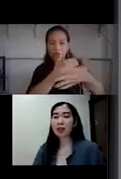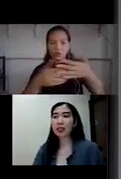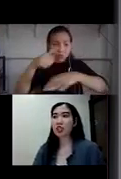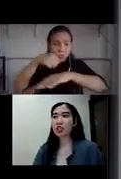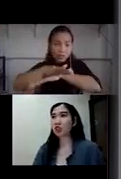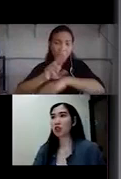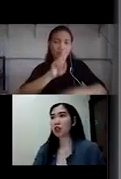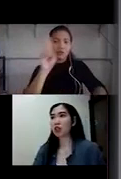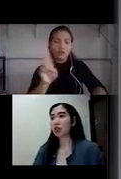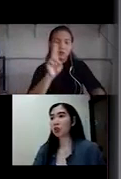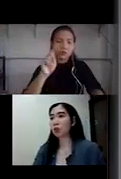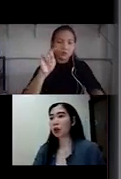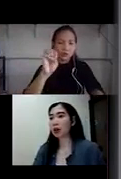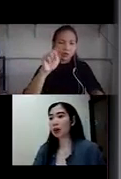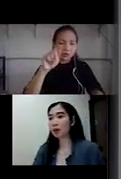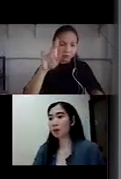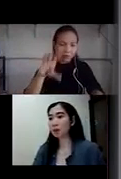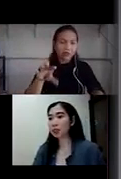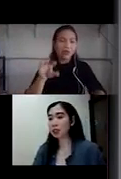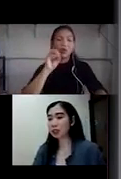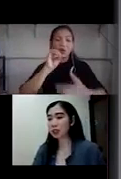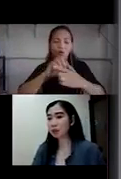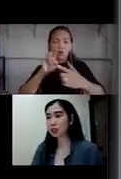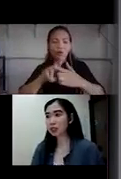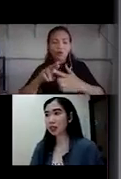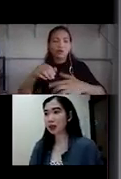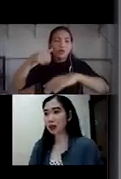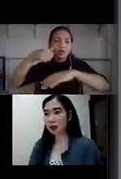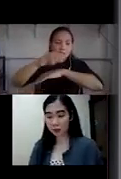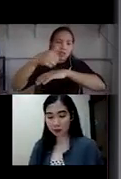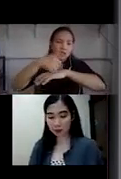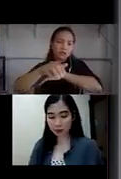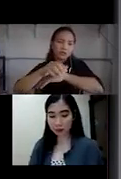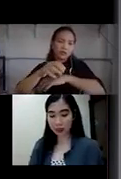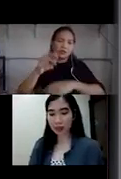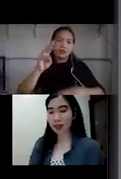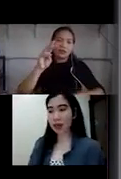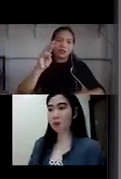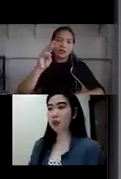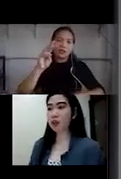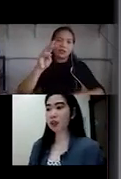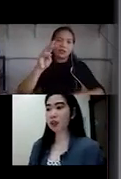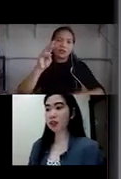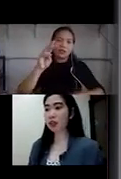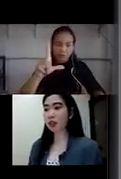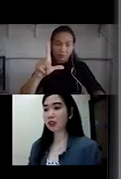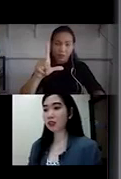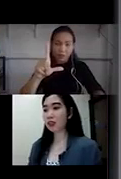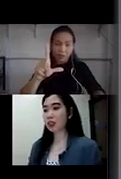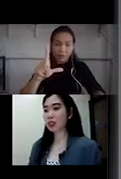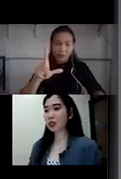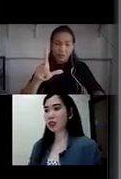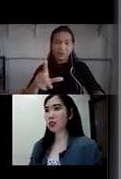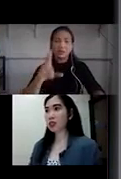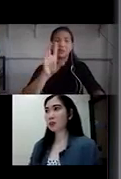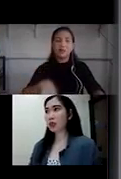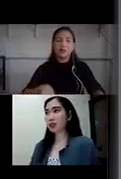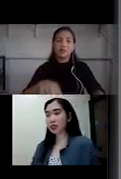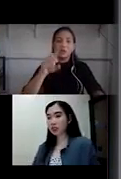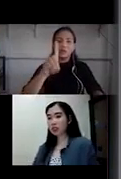mail delegation. So please give me some time lang po. I'll exit